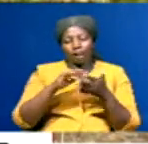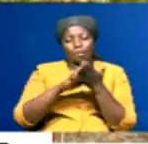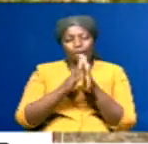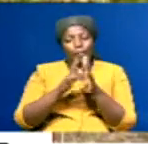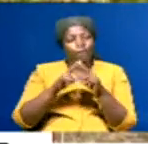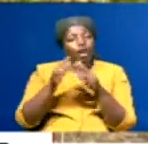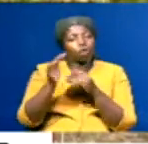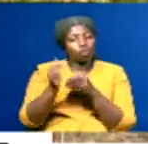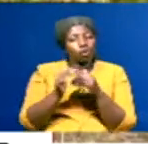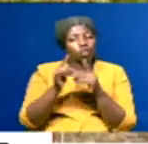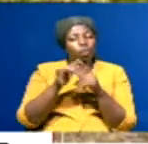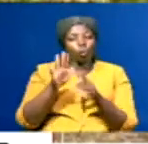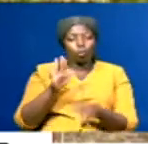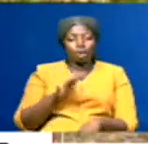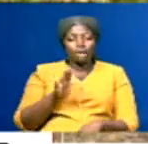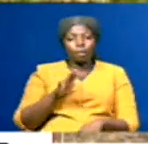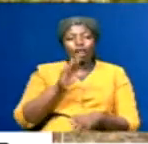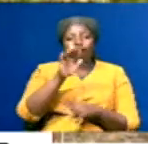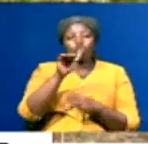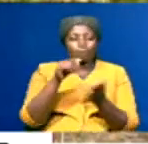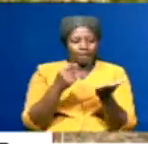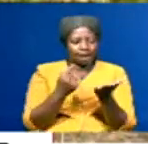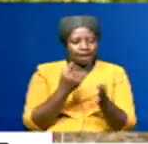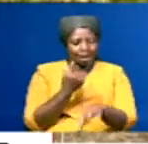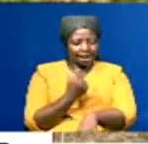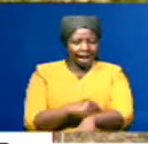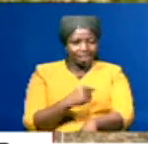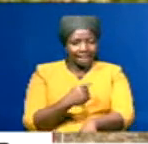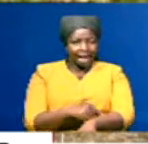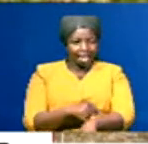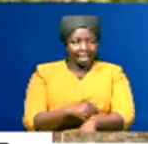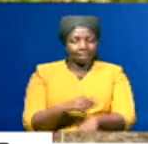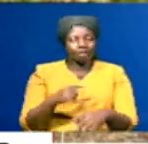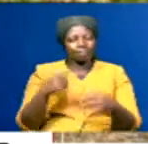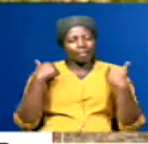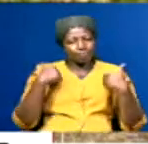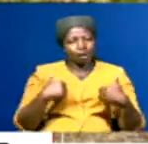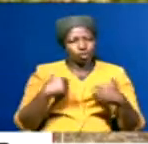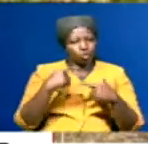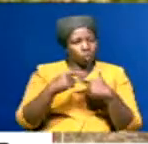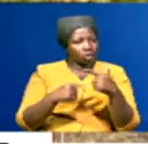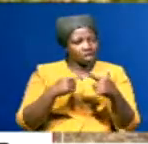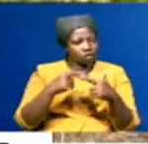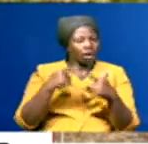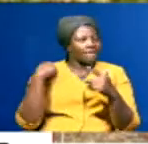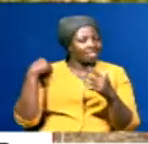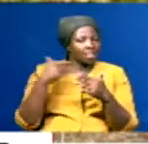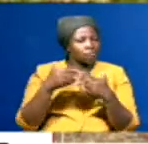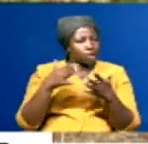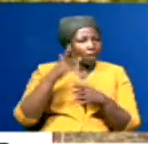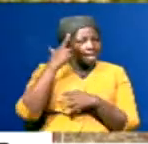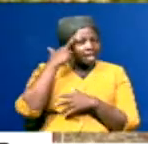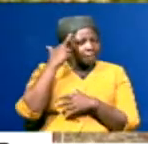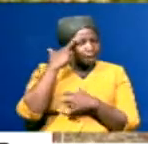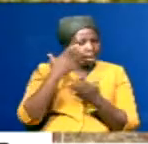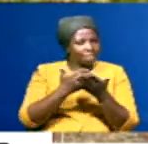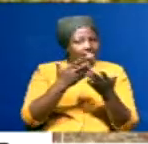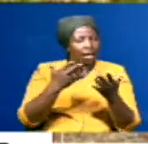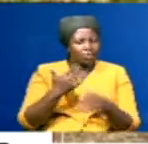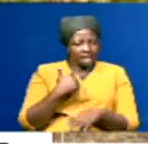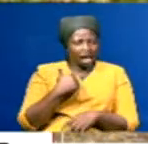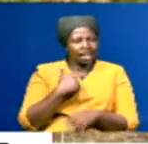to women from Ghana. I still remember them. From Ghana, they were my very good